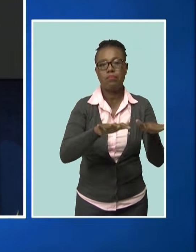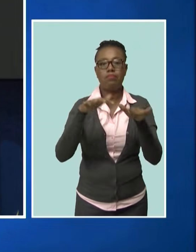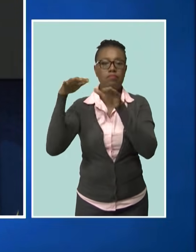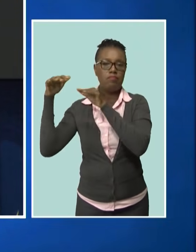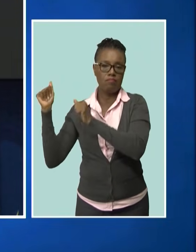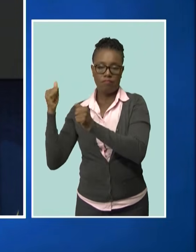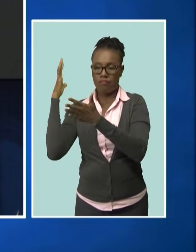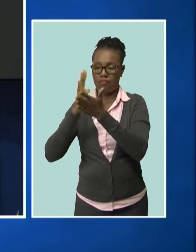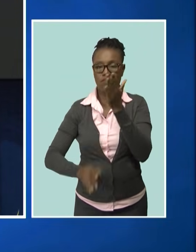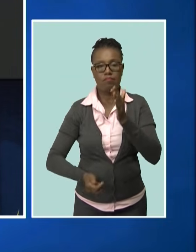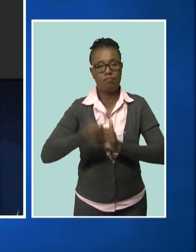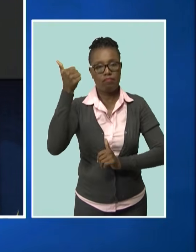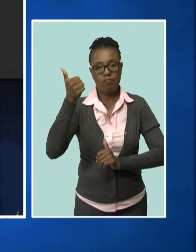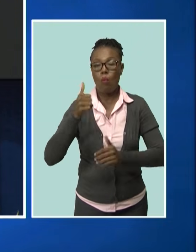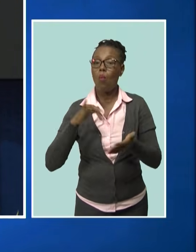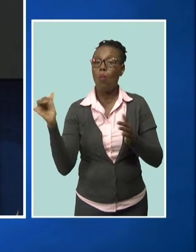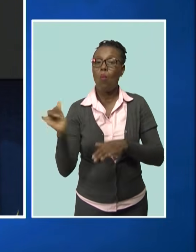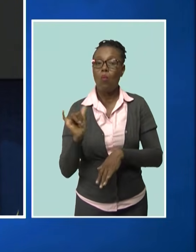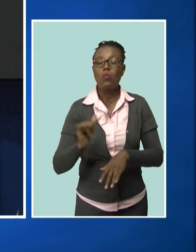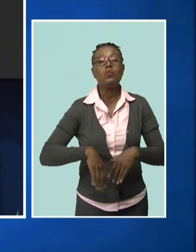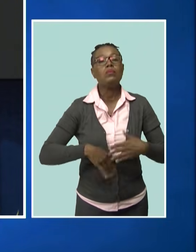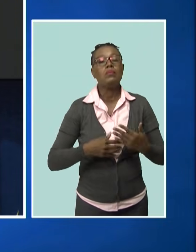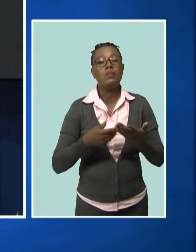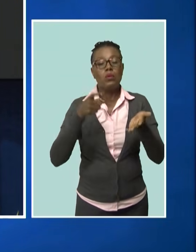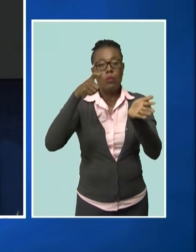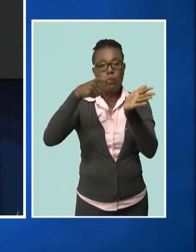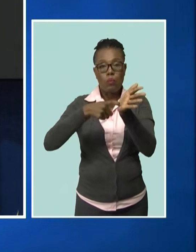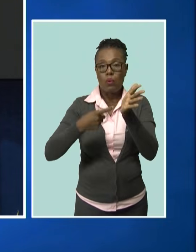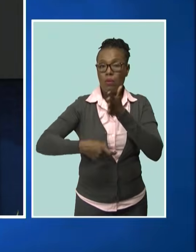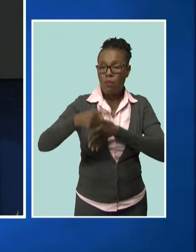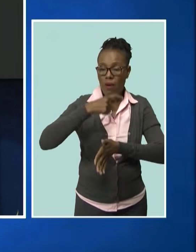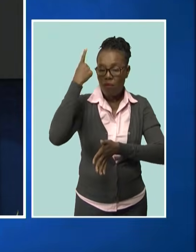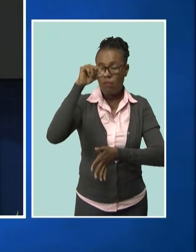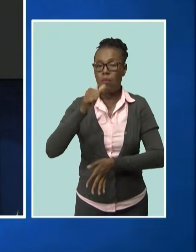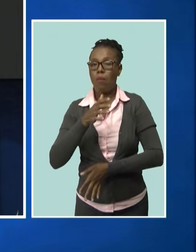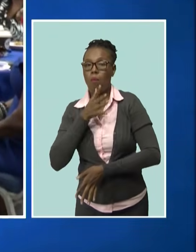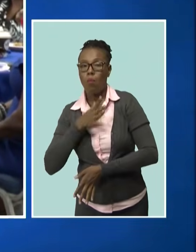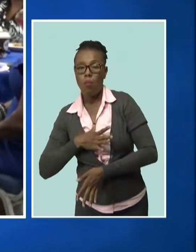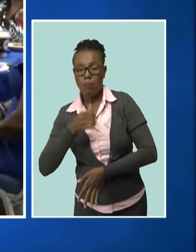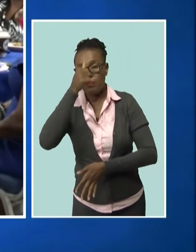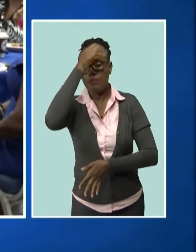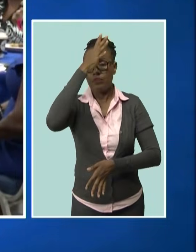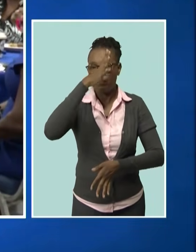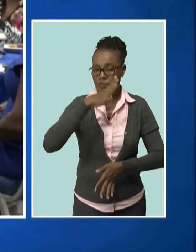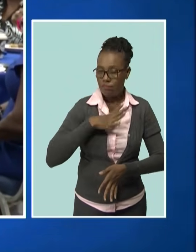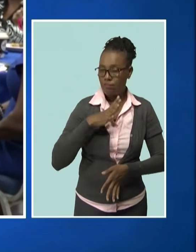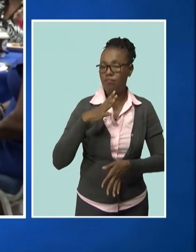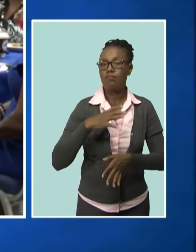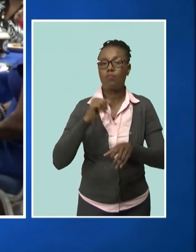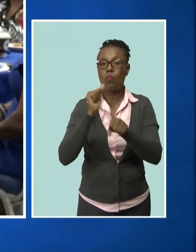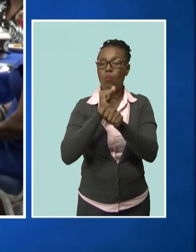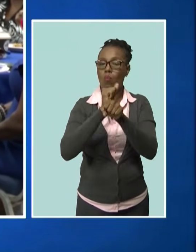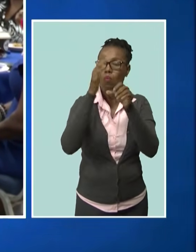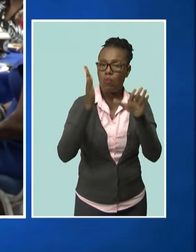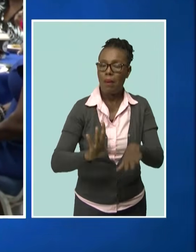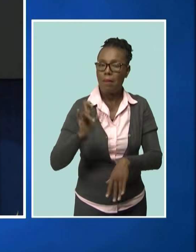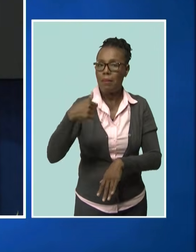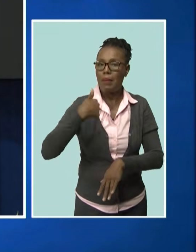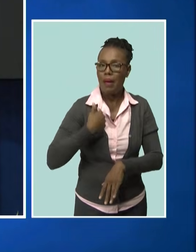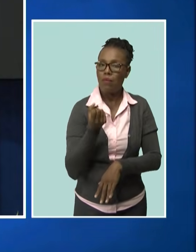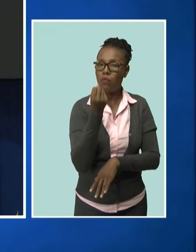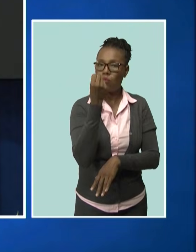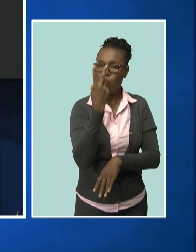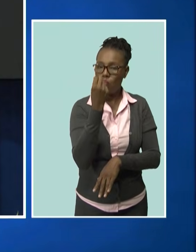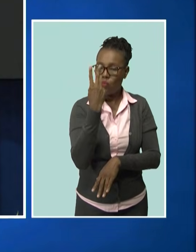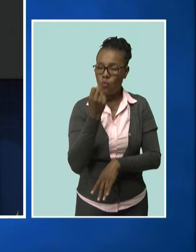well as a clear eligibility requirement. Both male and female employees must have at least